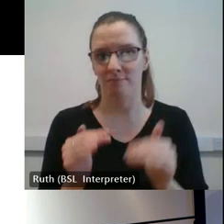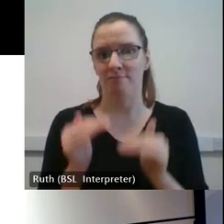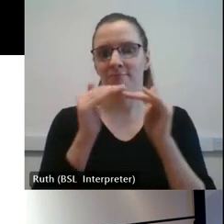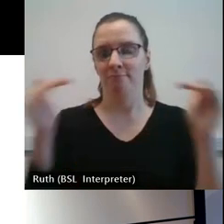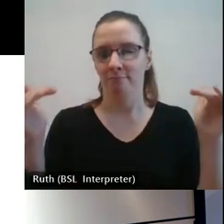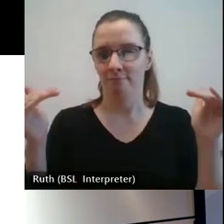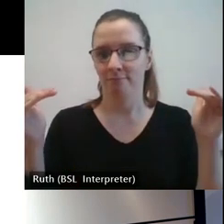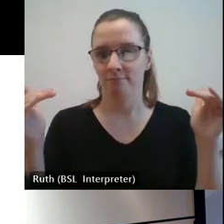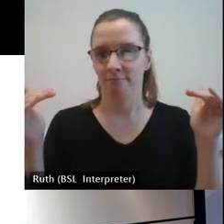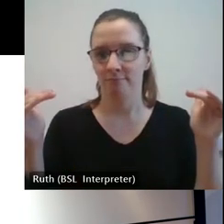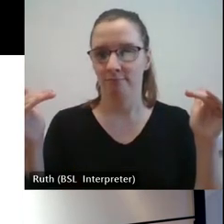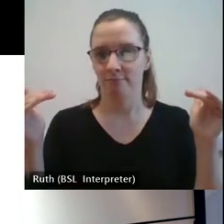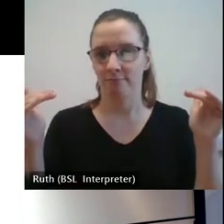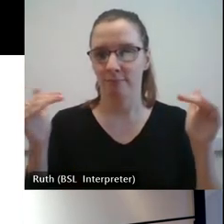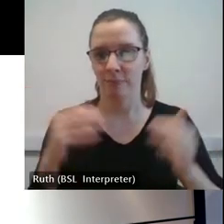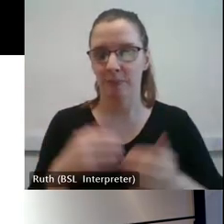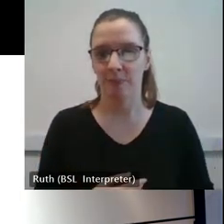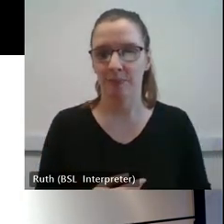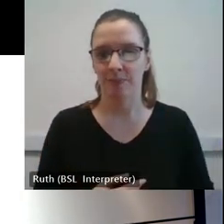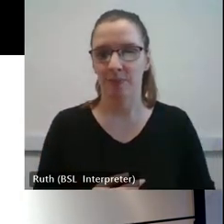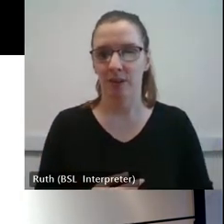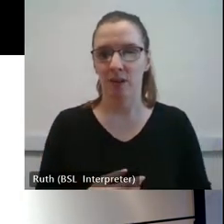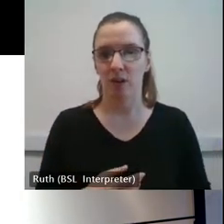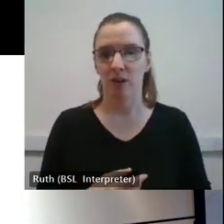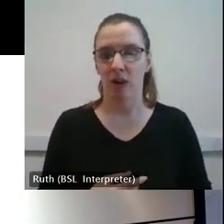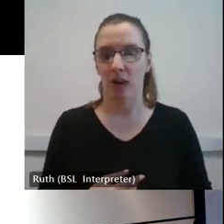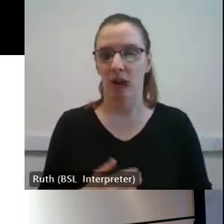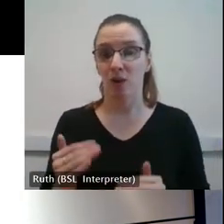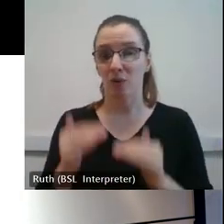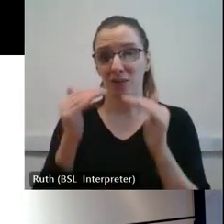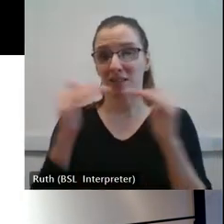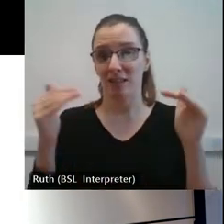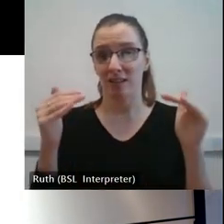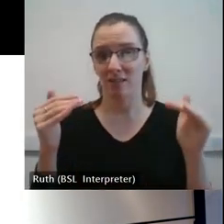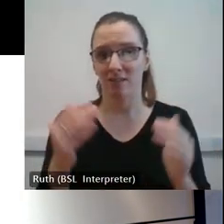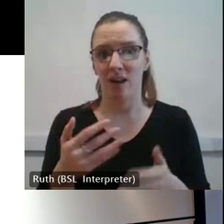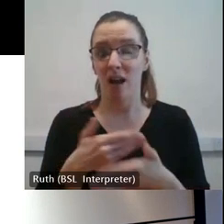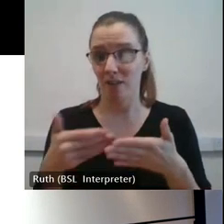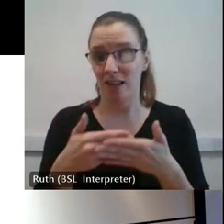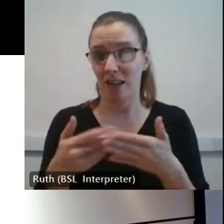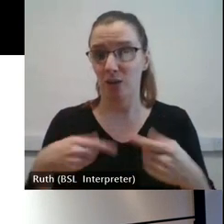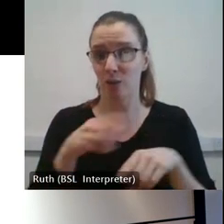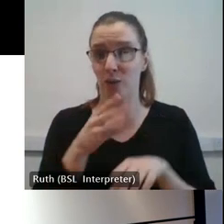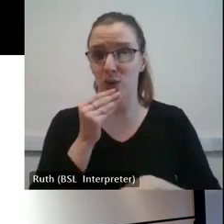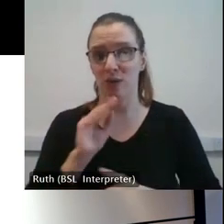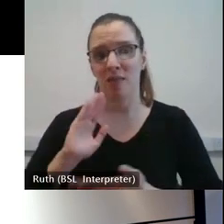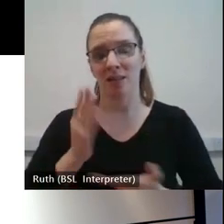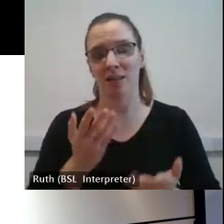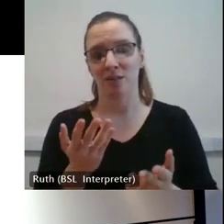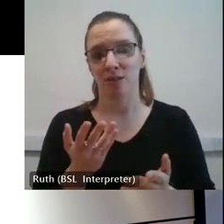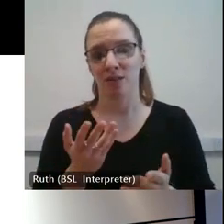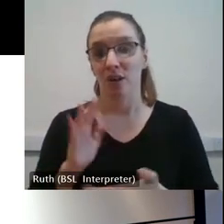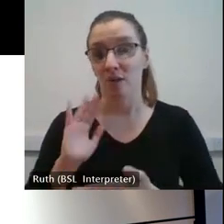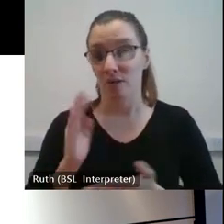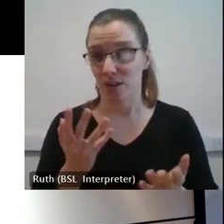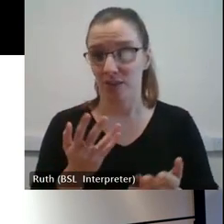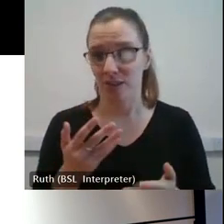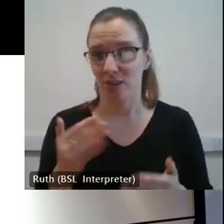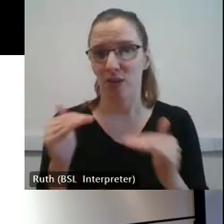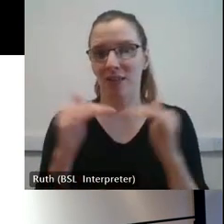of, you know, of the usage of the language, the delivery of the service. So there's a standard. So there's a